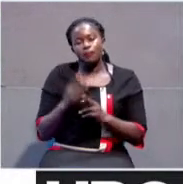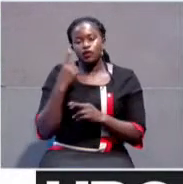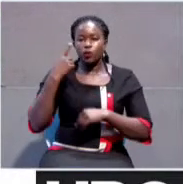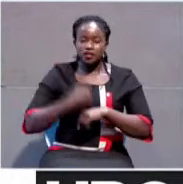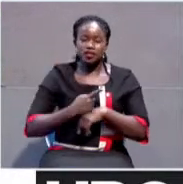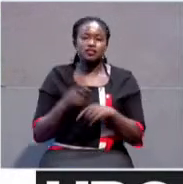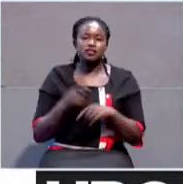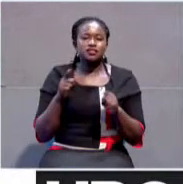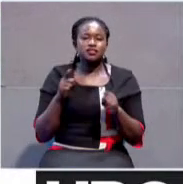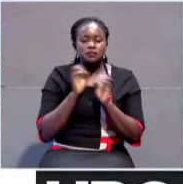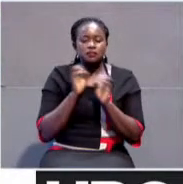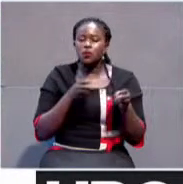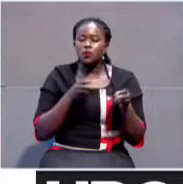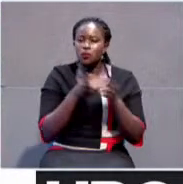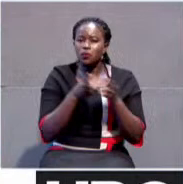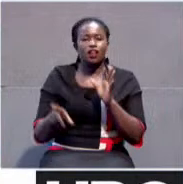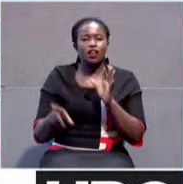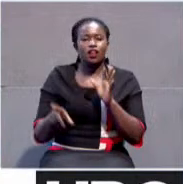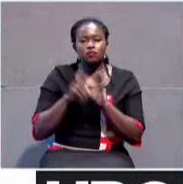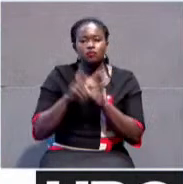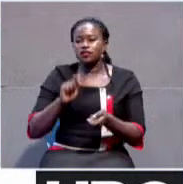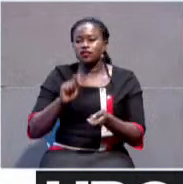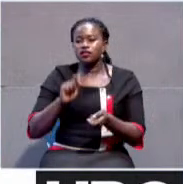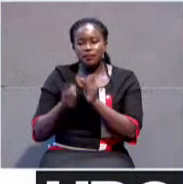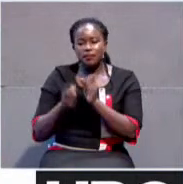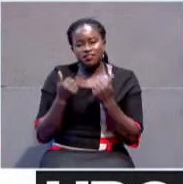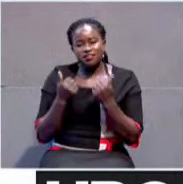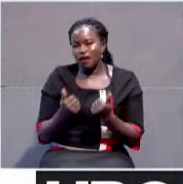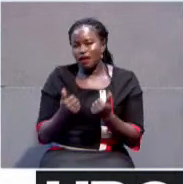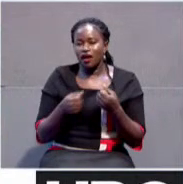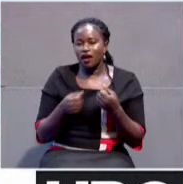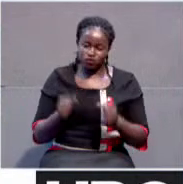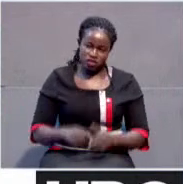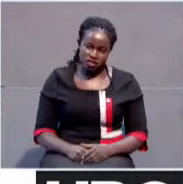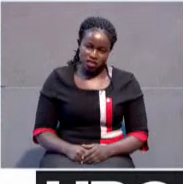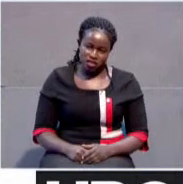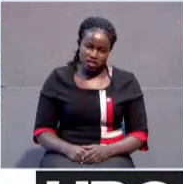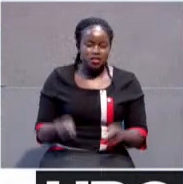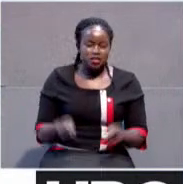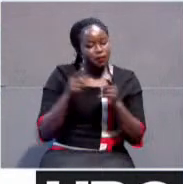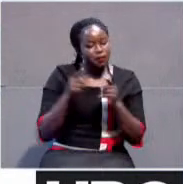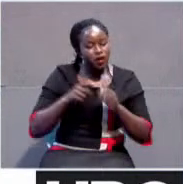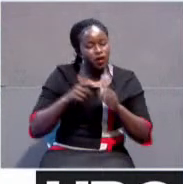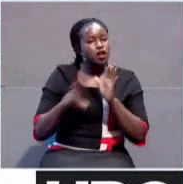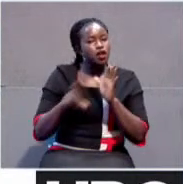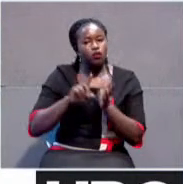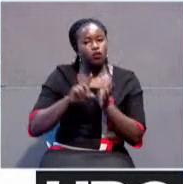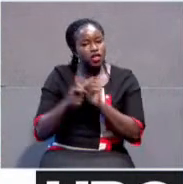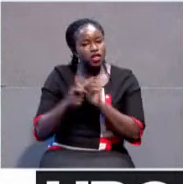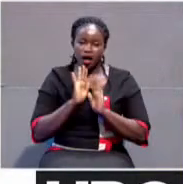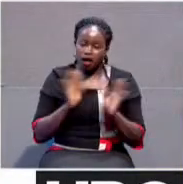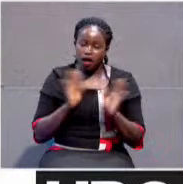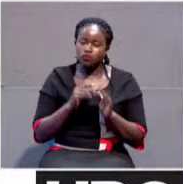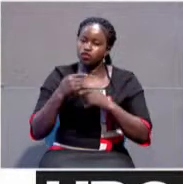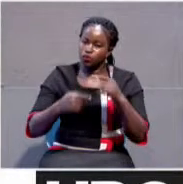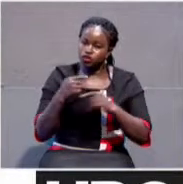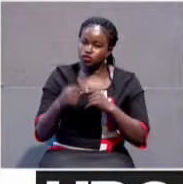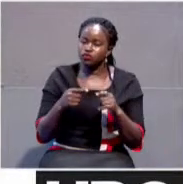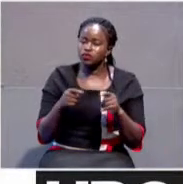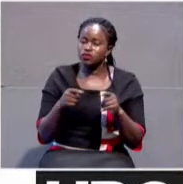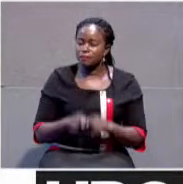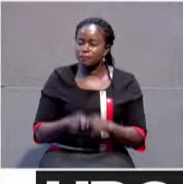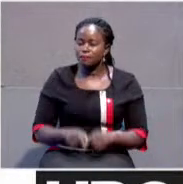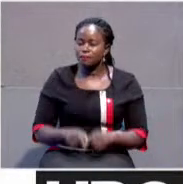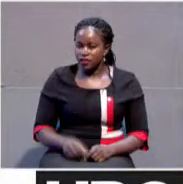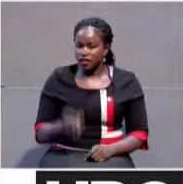no way the law can be amended right now. And we've not amended any law, we are continuing. The inauguration